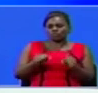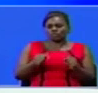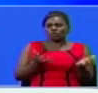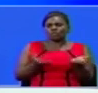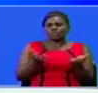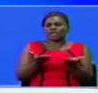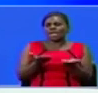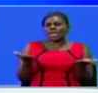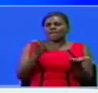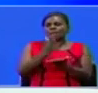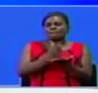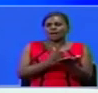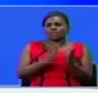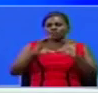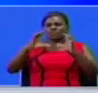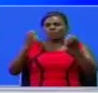of the world.